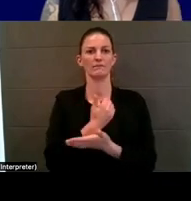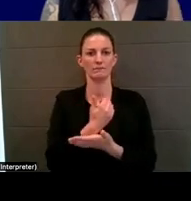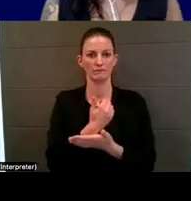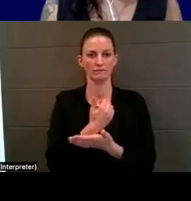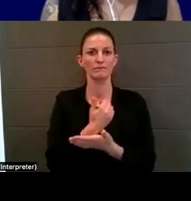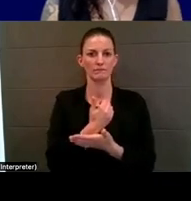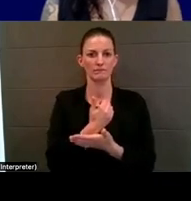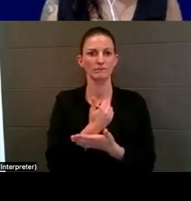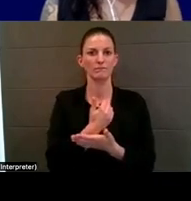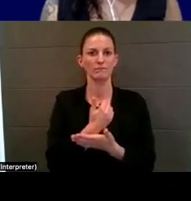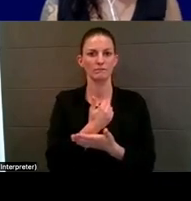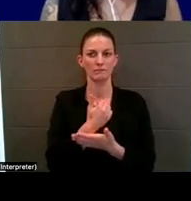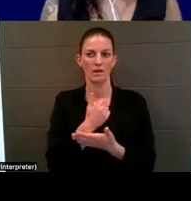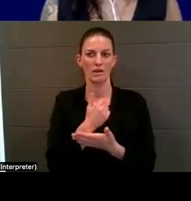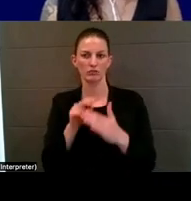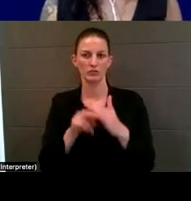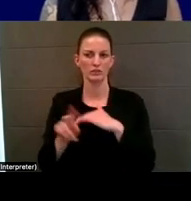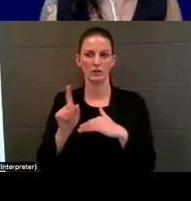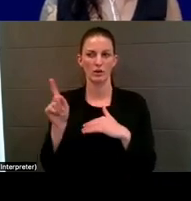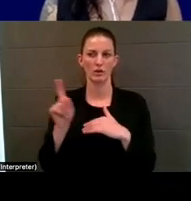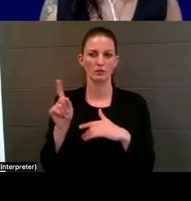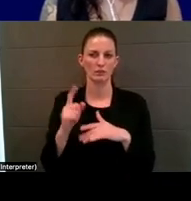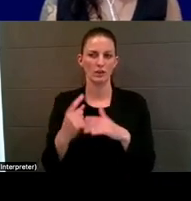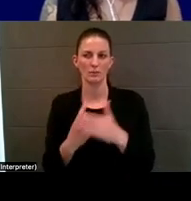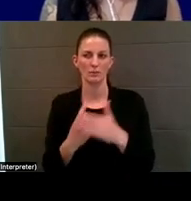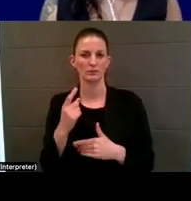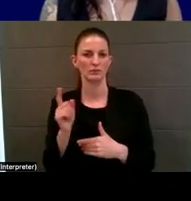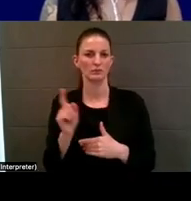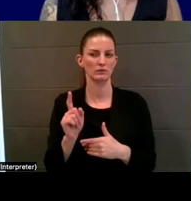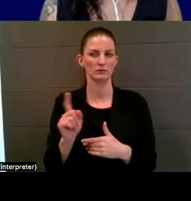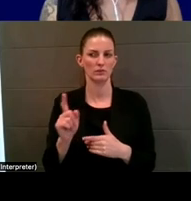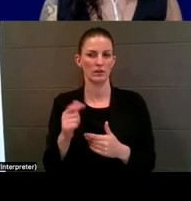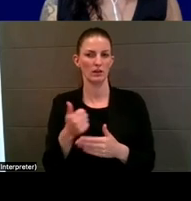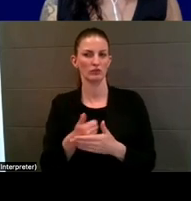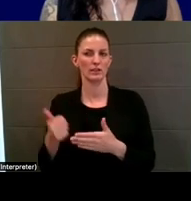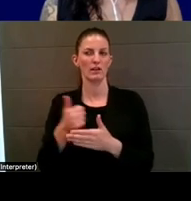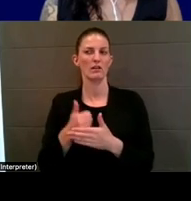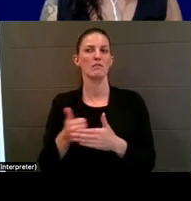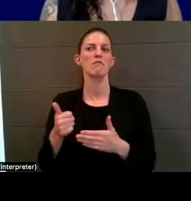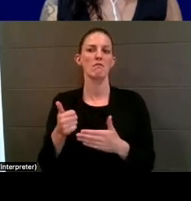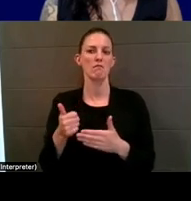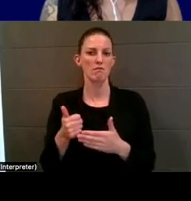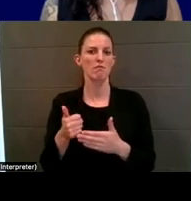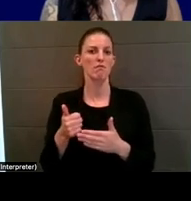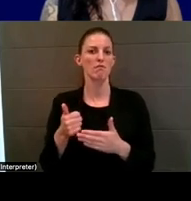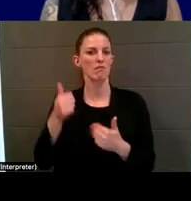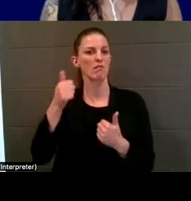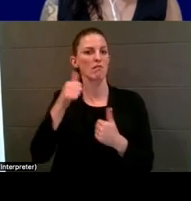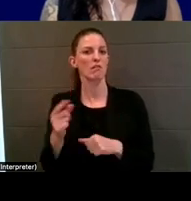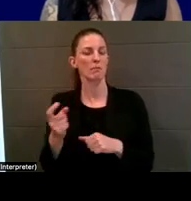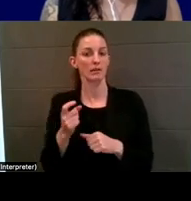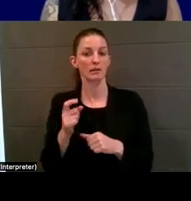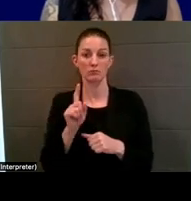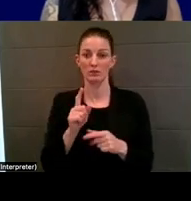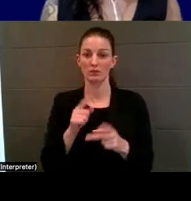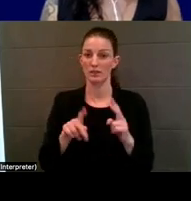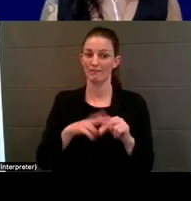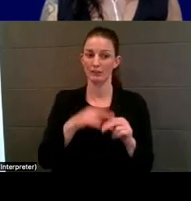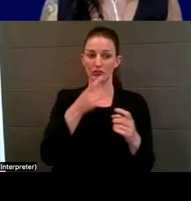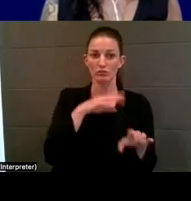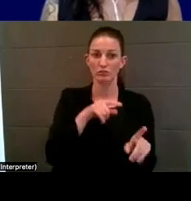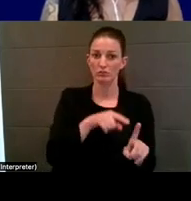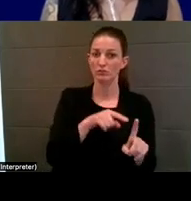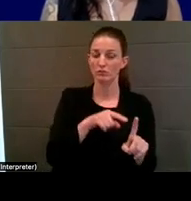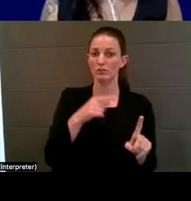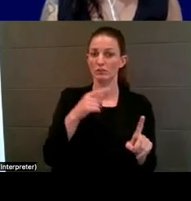and being able to predict what's going to happen. Again, when we start to think of children who may have difficulties with vision or hearing,